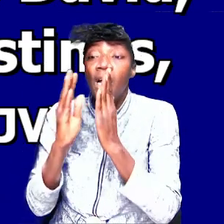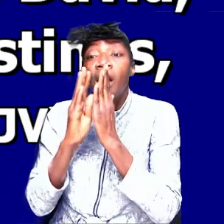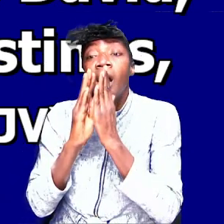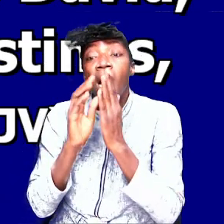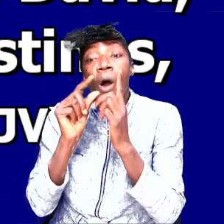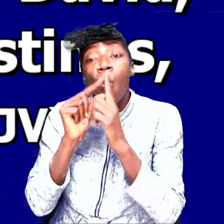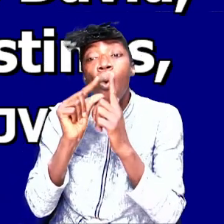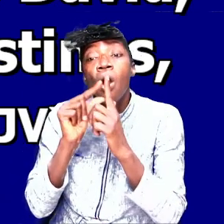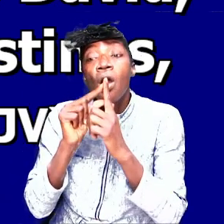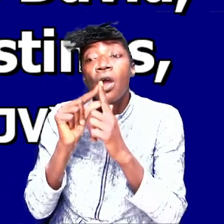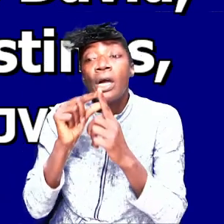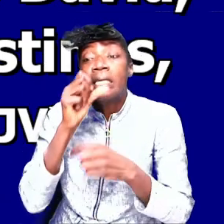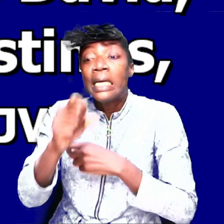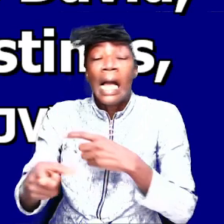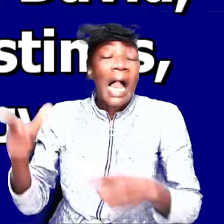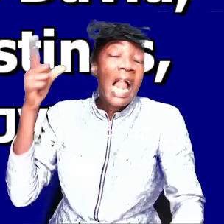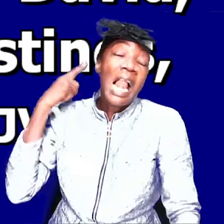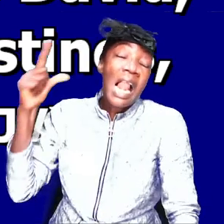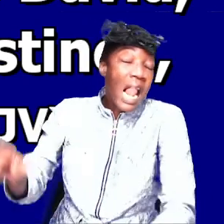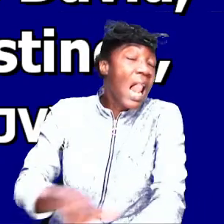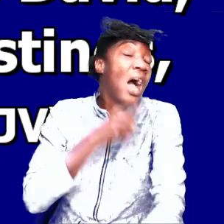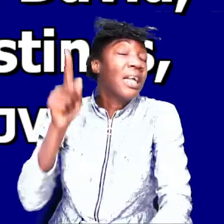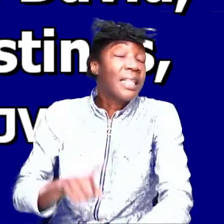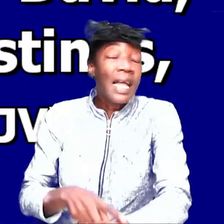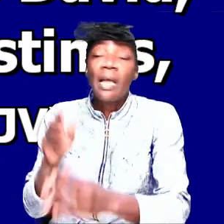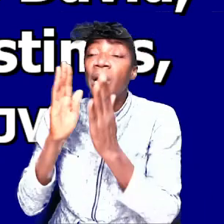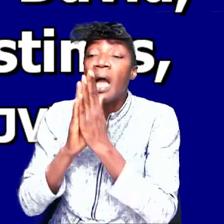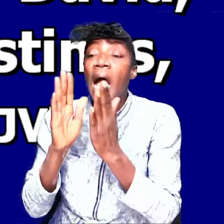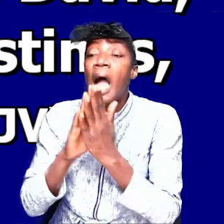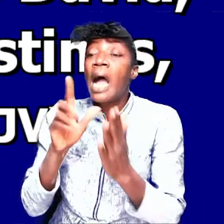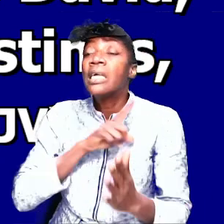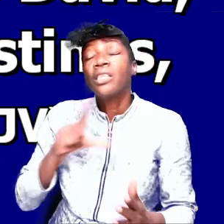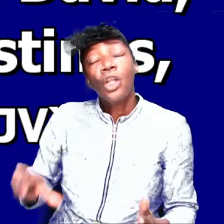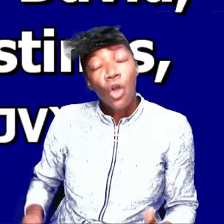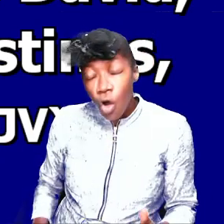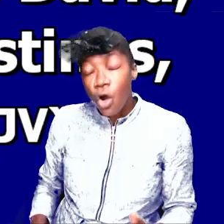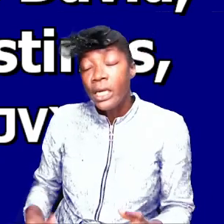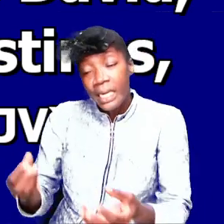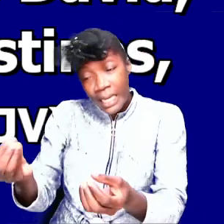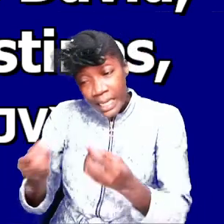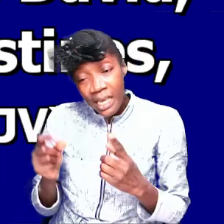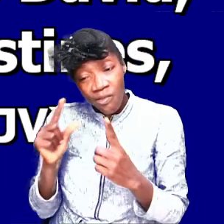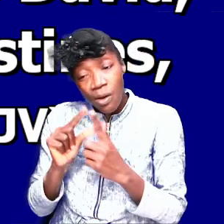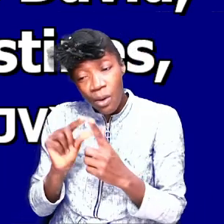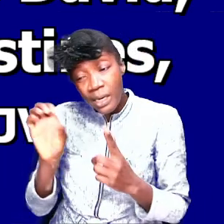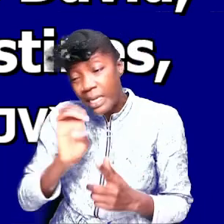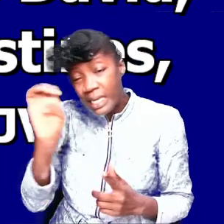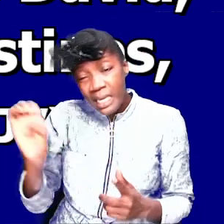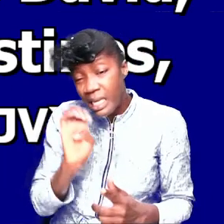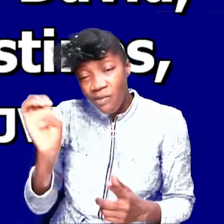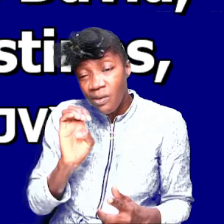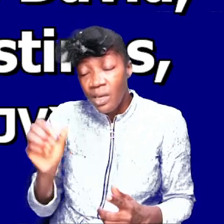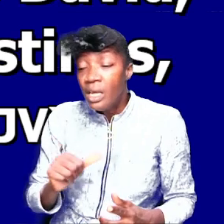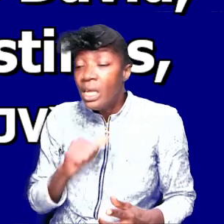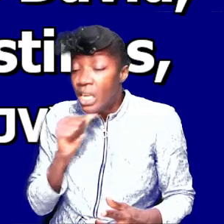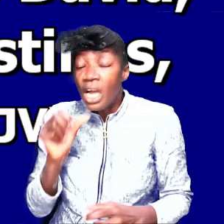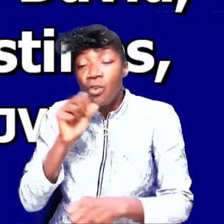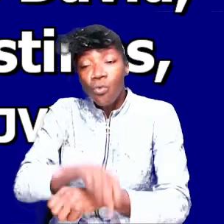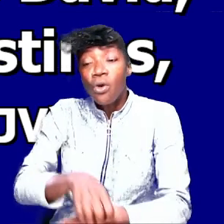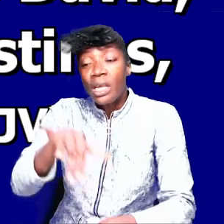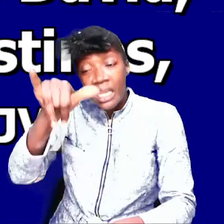Lord, oh God, and he gave me a word. So, even though I am not working that amount,